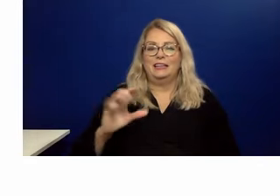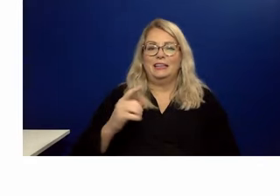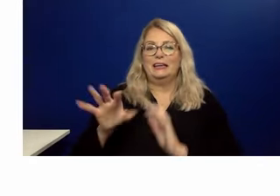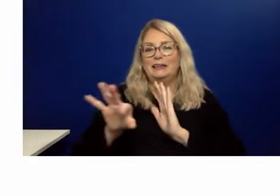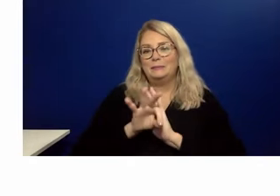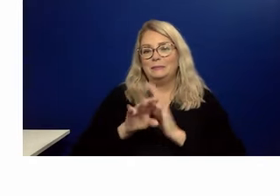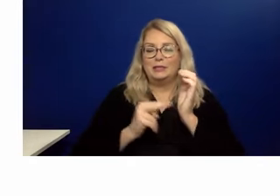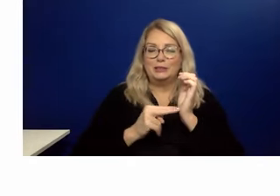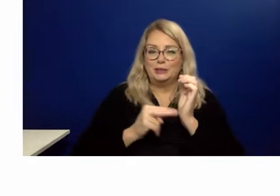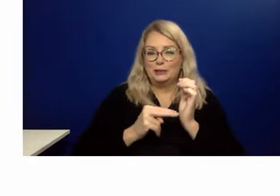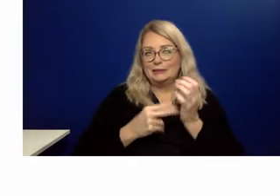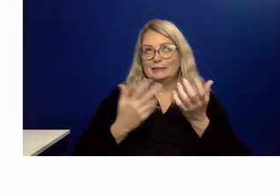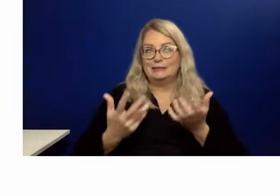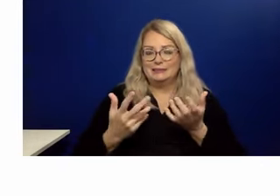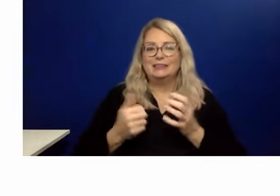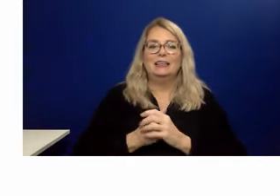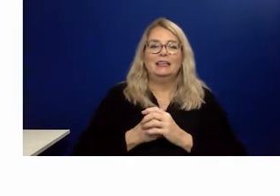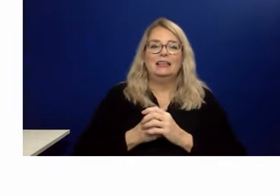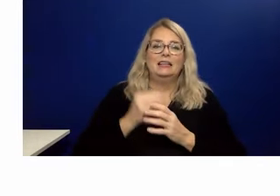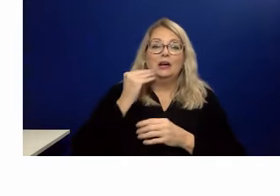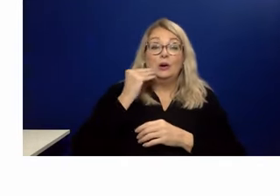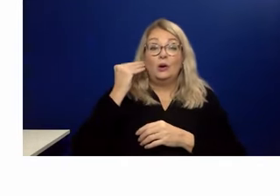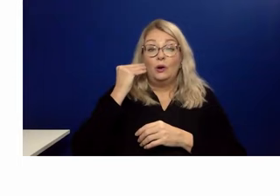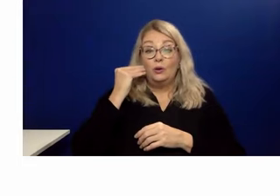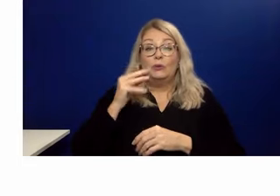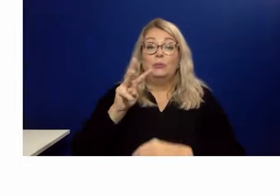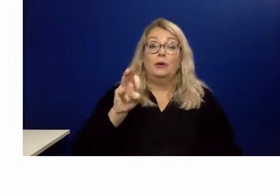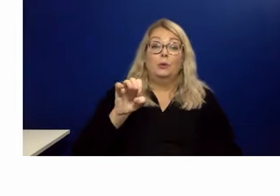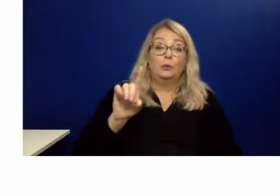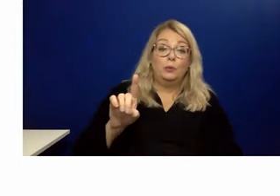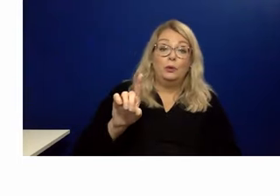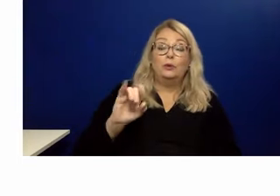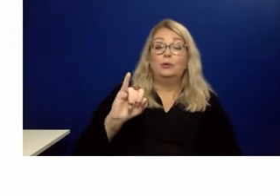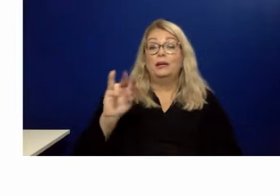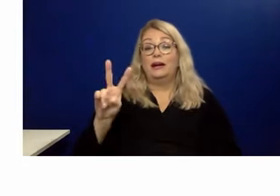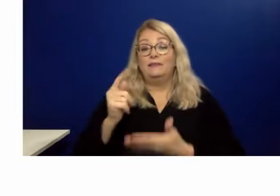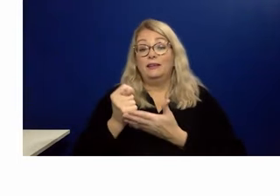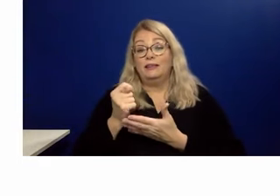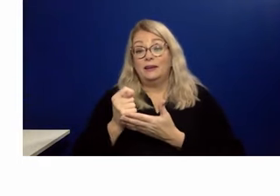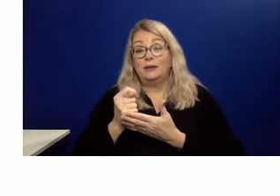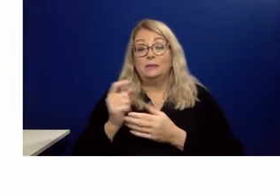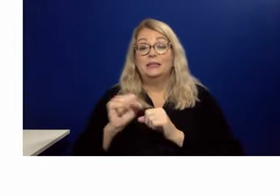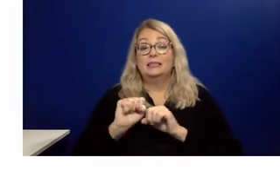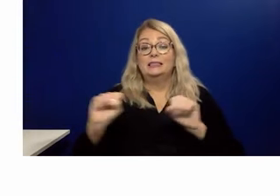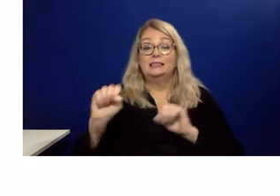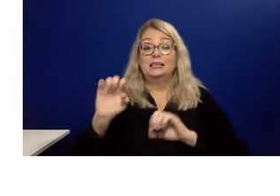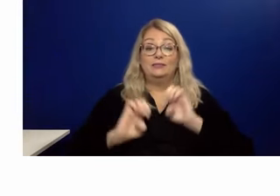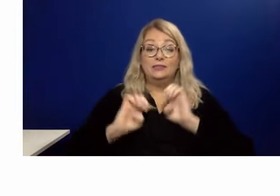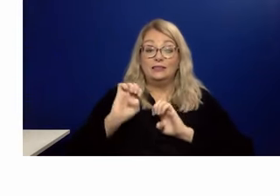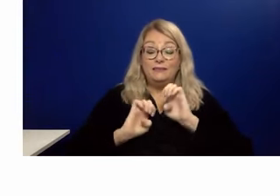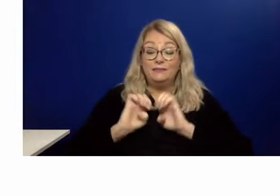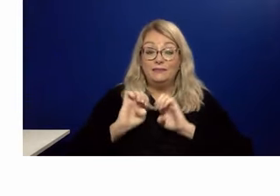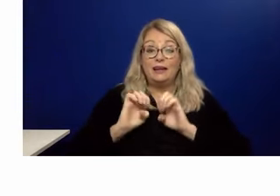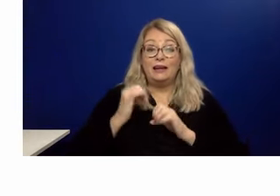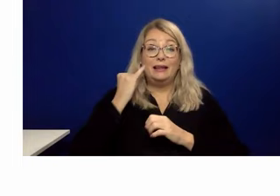sample, right? They may do wound care. They may do IV therapy. They may go out for safety evals if people are